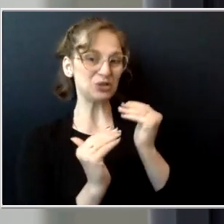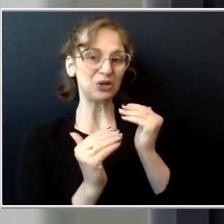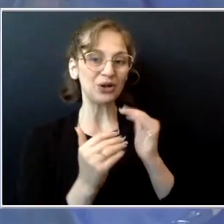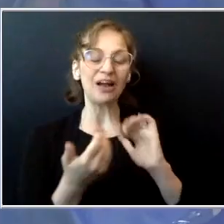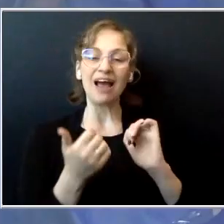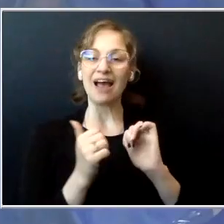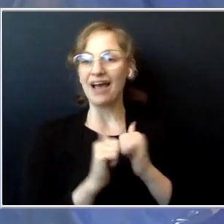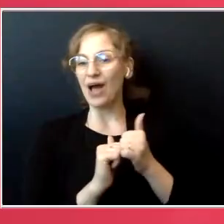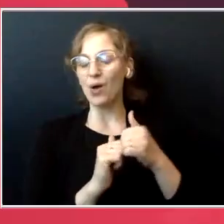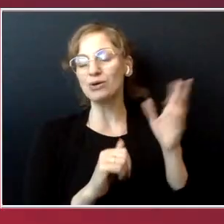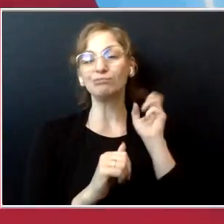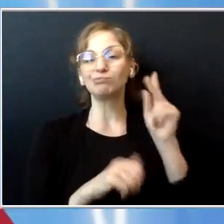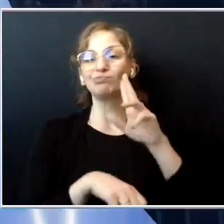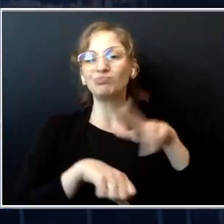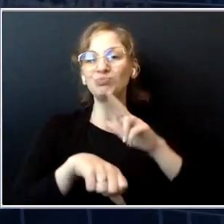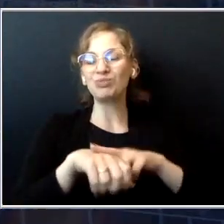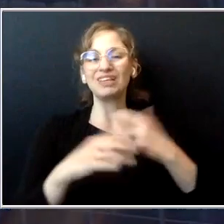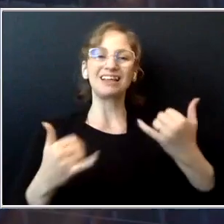Things Heart.